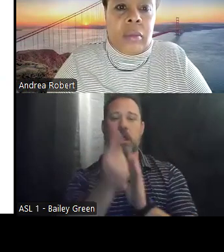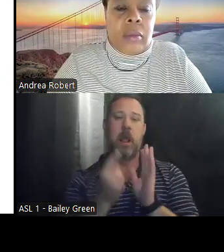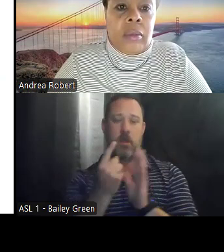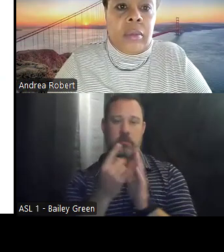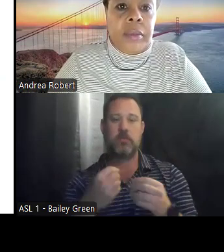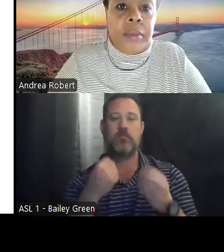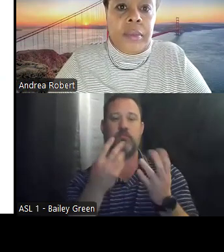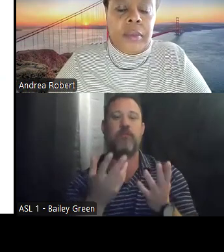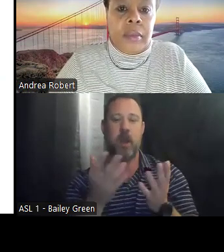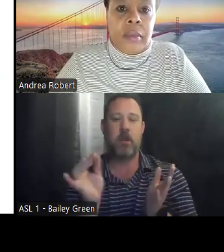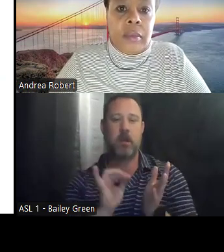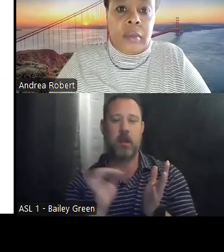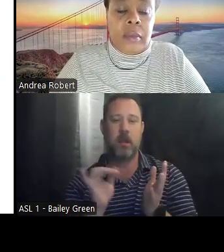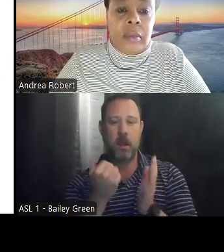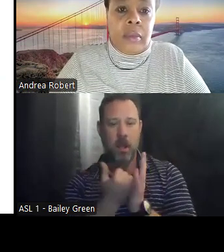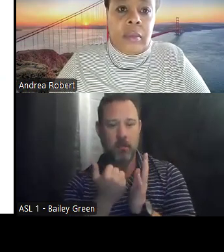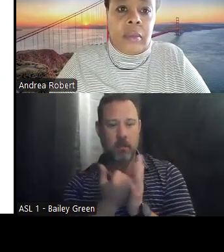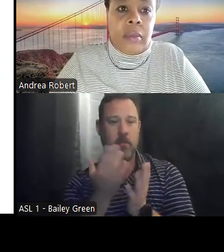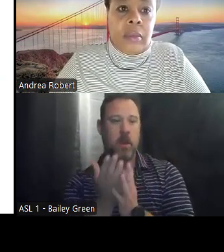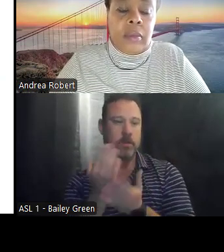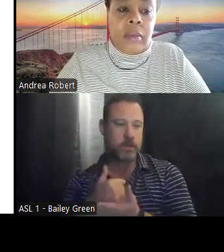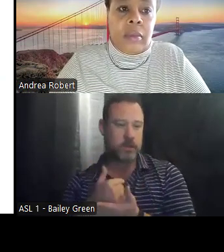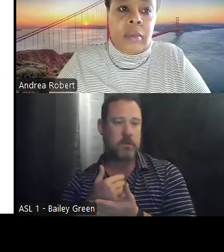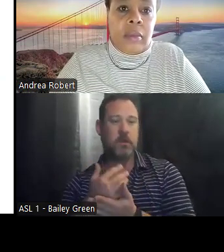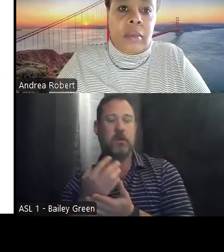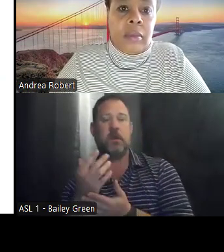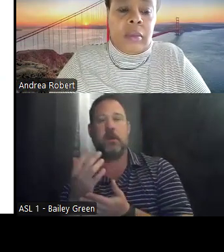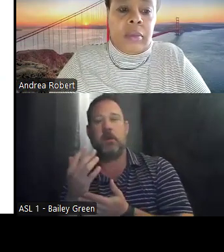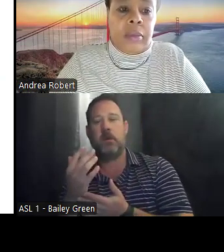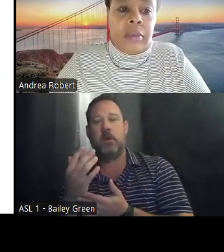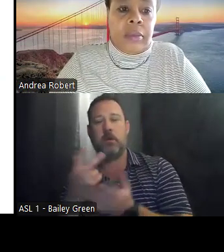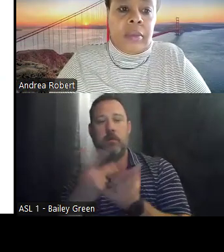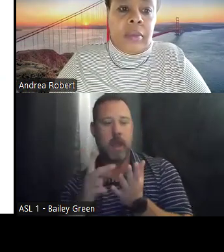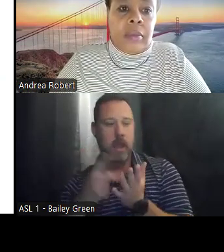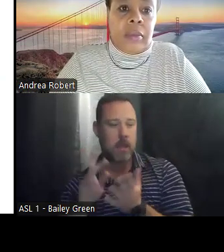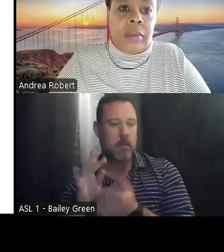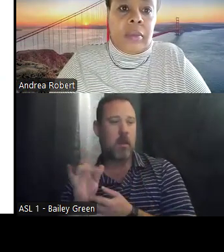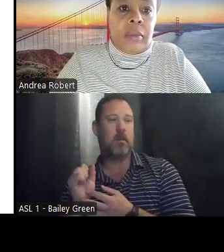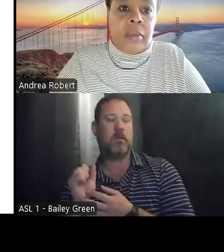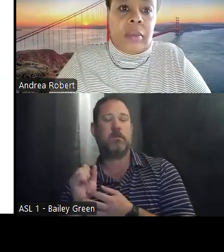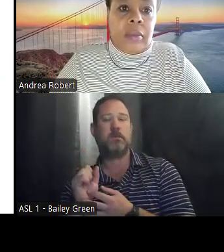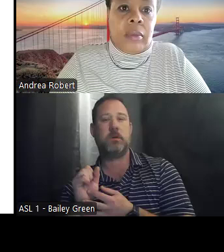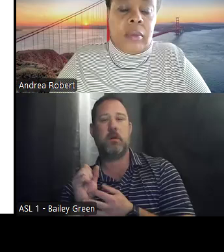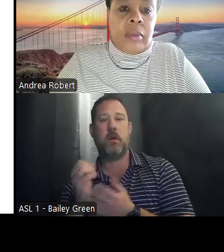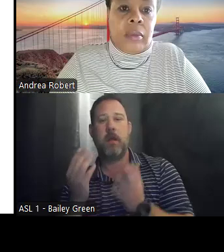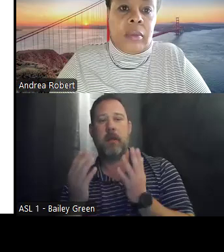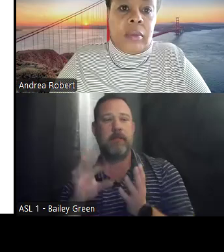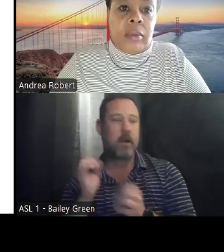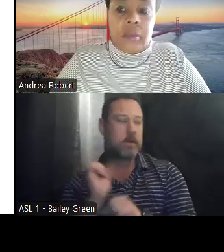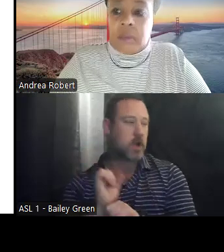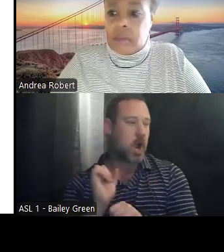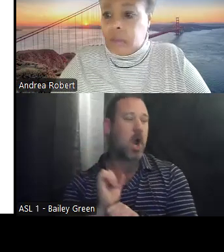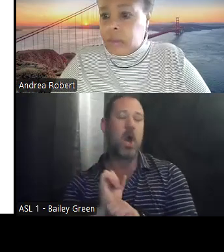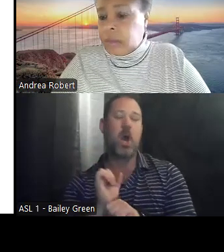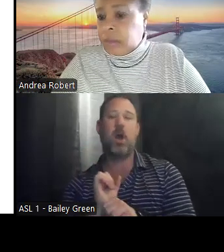providing things like helping him budget and paying his bills and maybe finding a job and things like